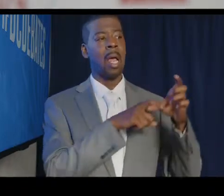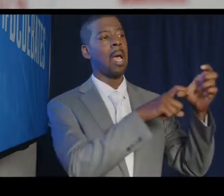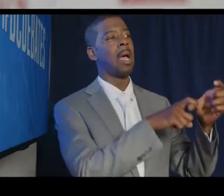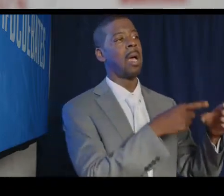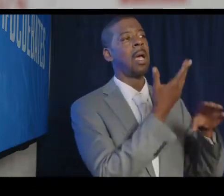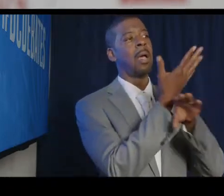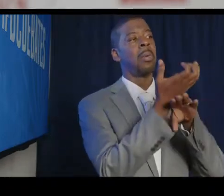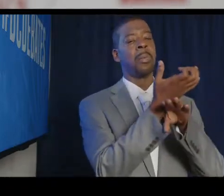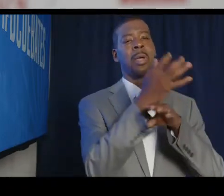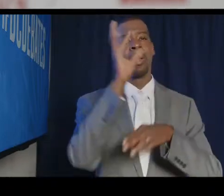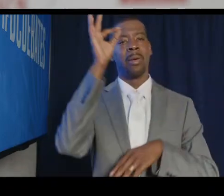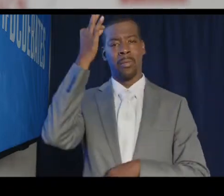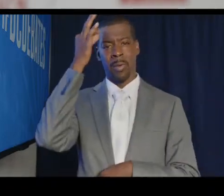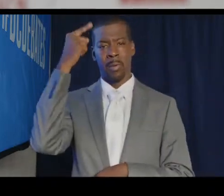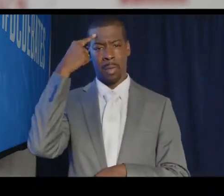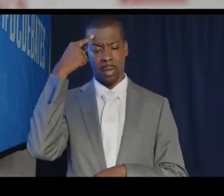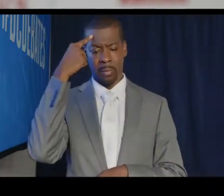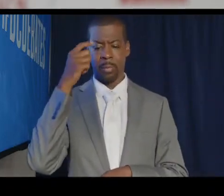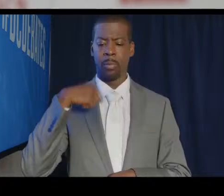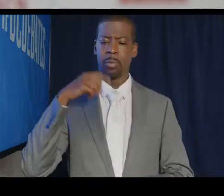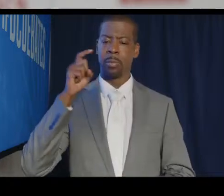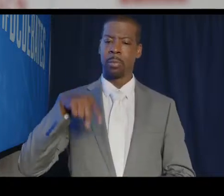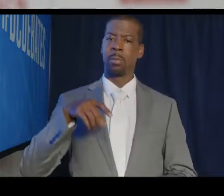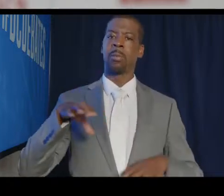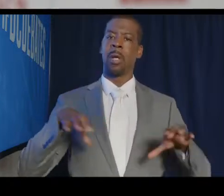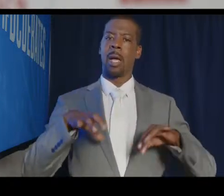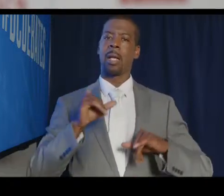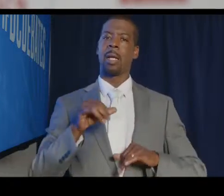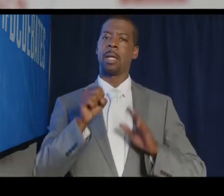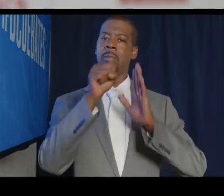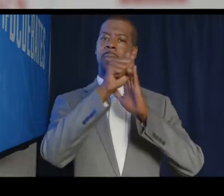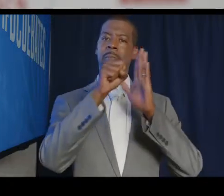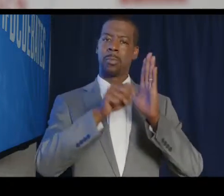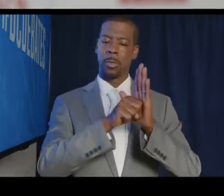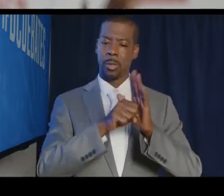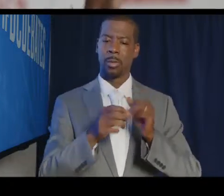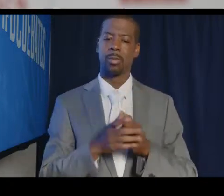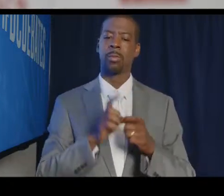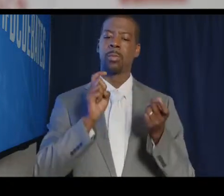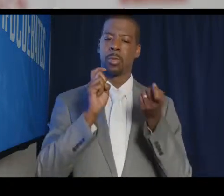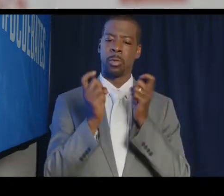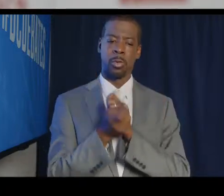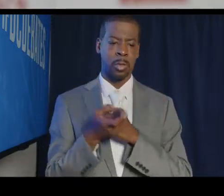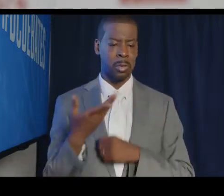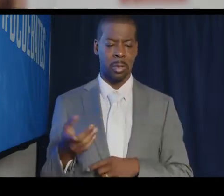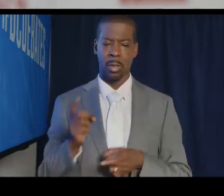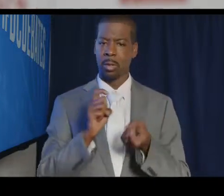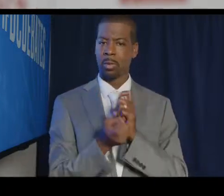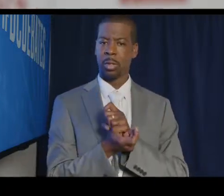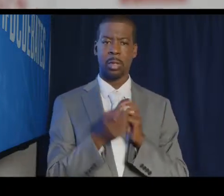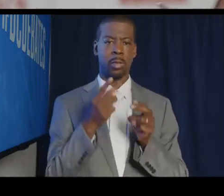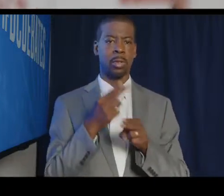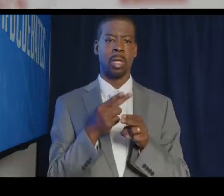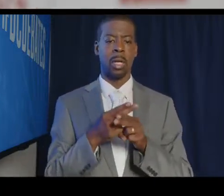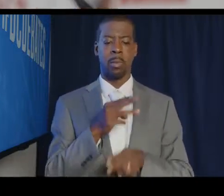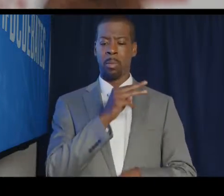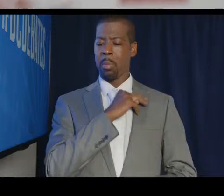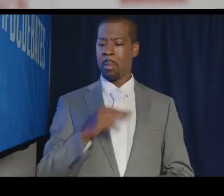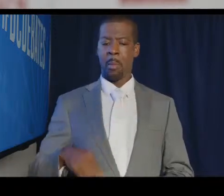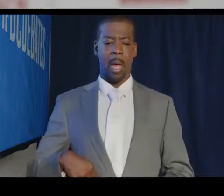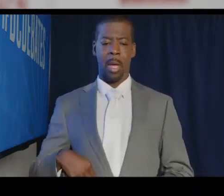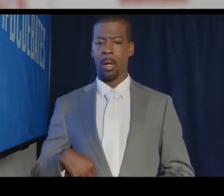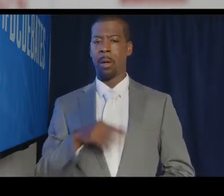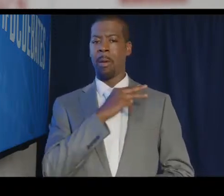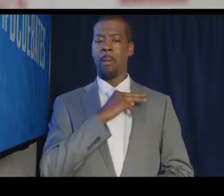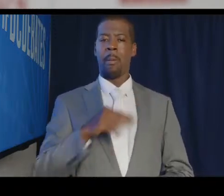problems. We need to fix our problems. We need to act like a state. If we need to change the how we do things, change the names of things, the mayor gets to be a mayor and a governor, mayor,